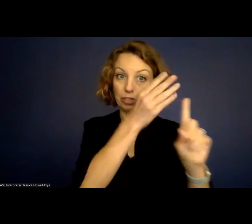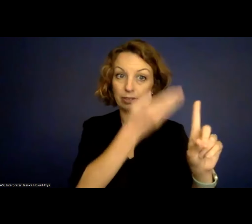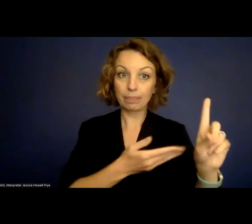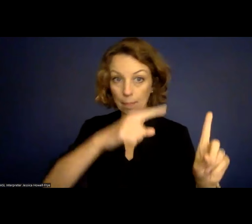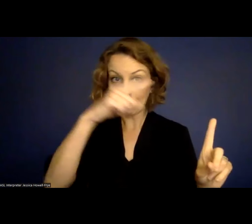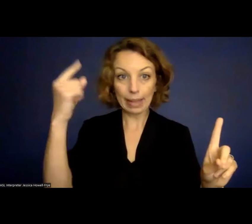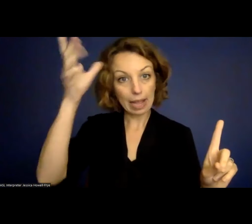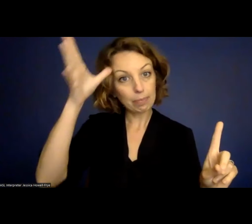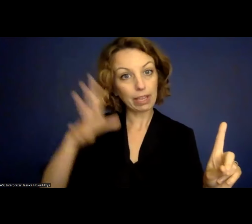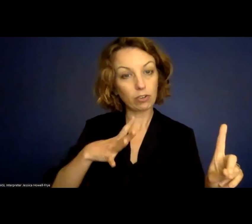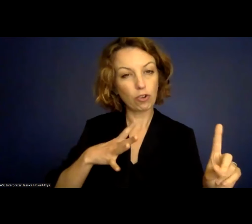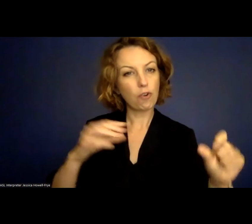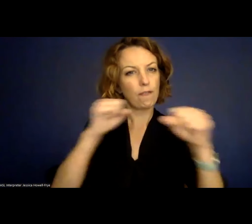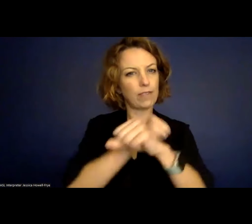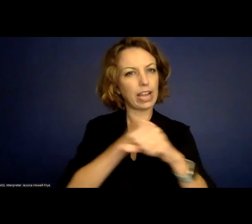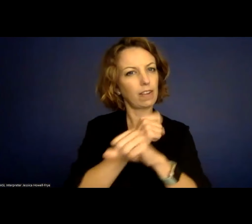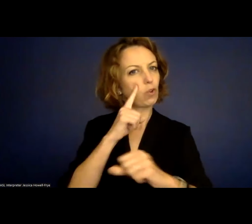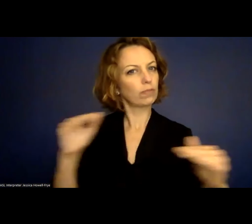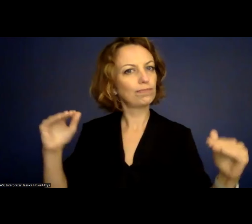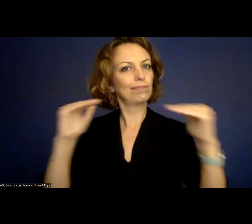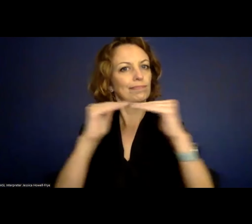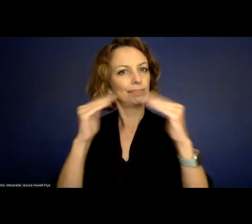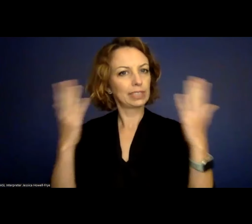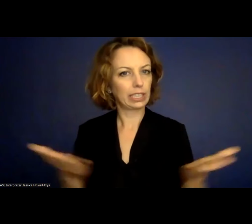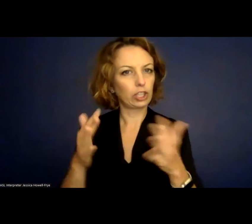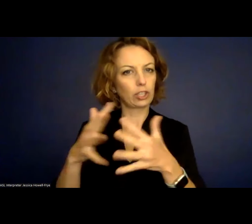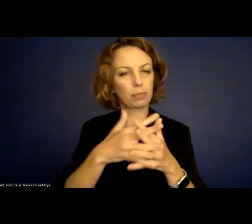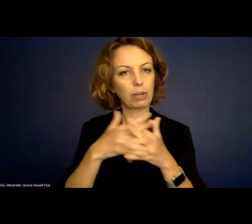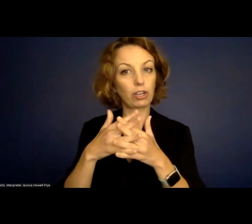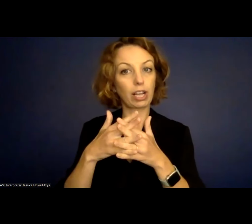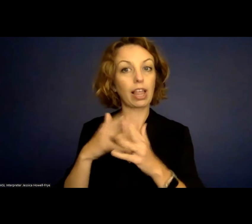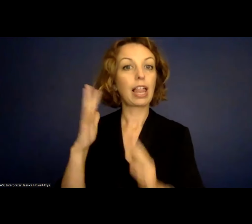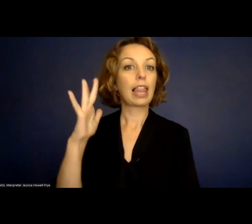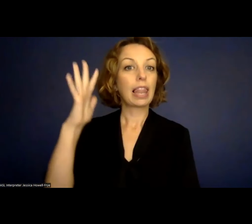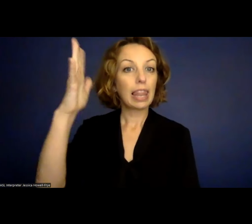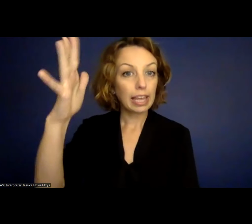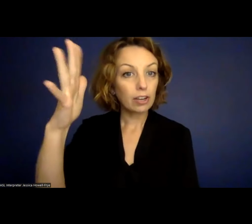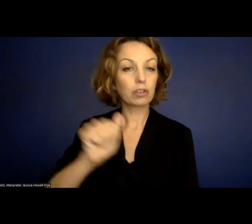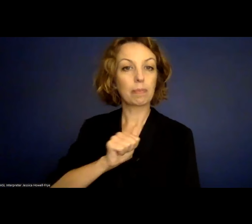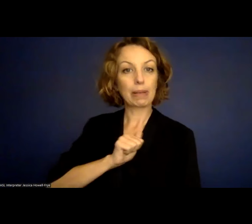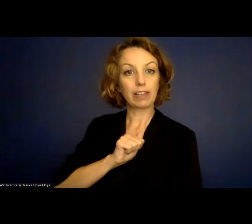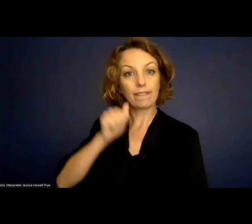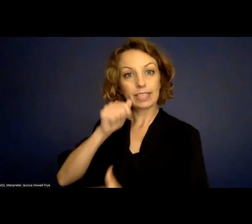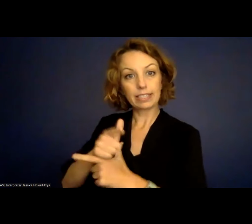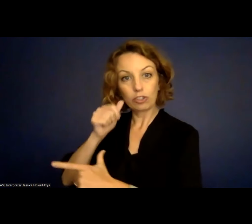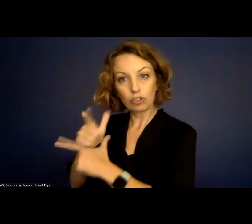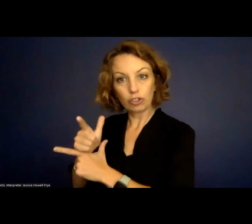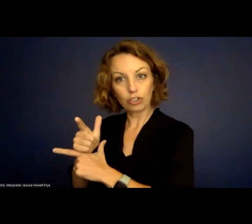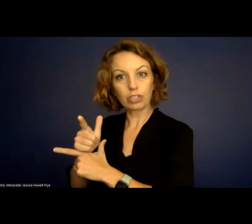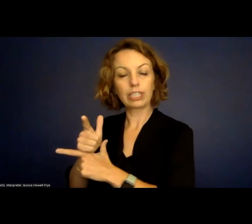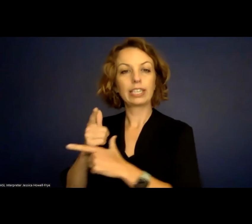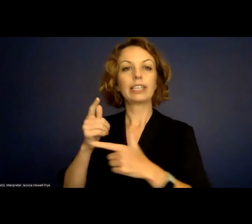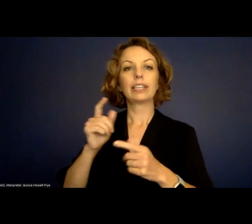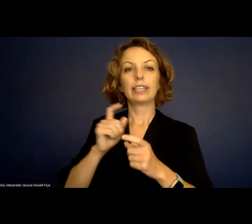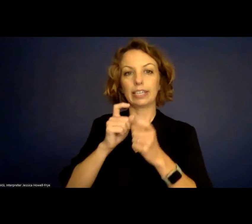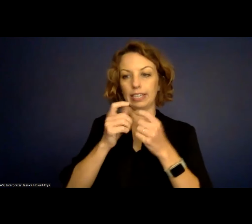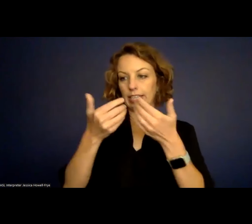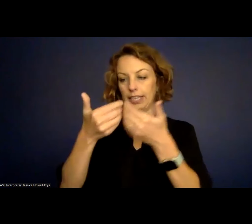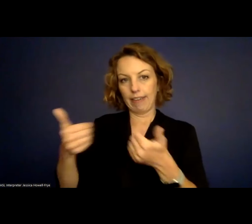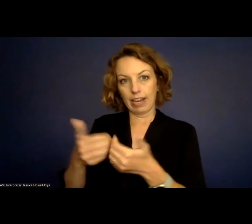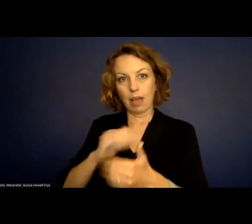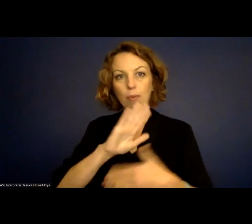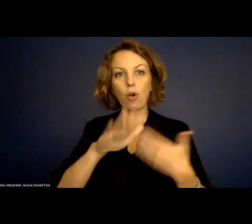a rightful place in America, until much later when me and my sisters divided up his purple hearts after he